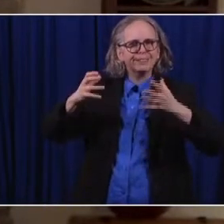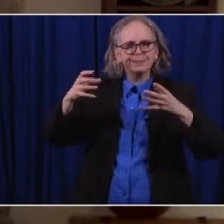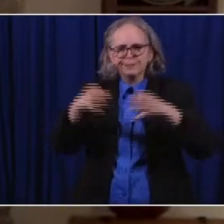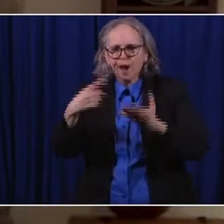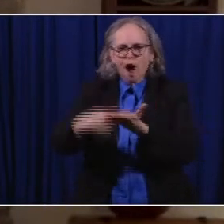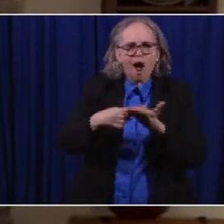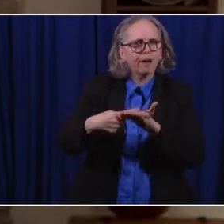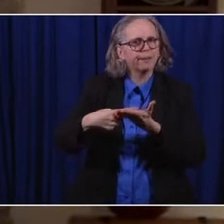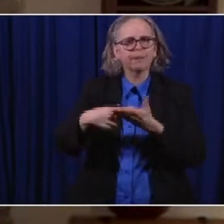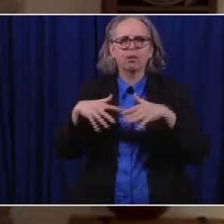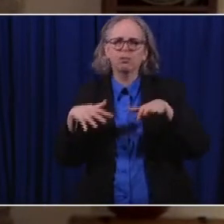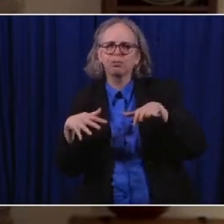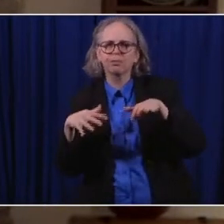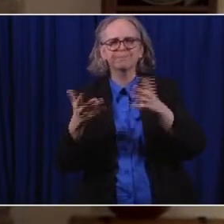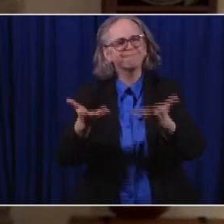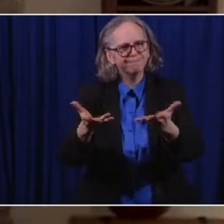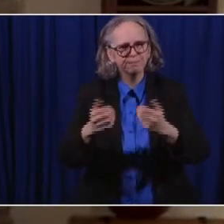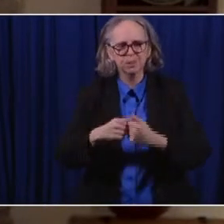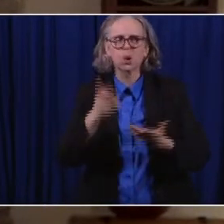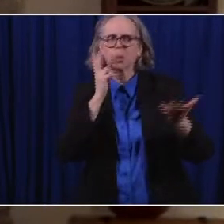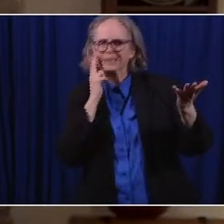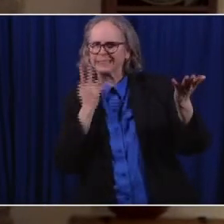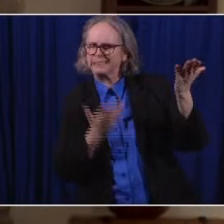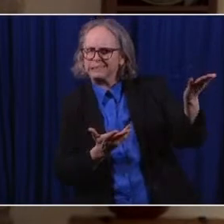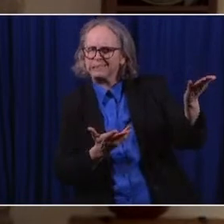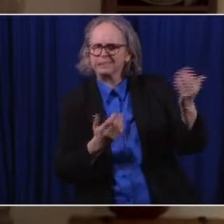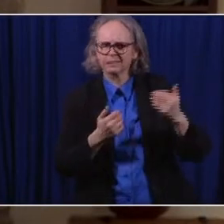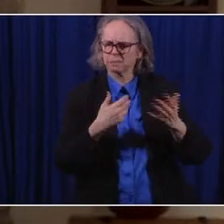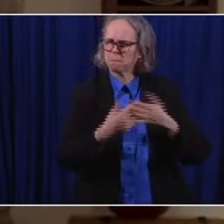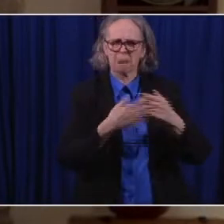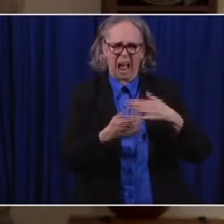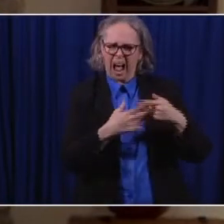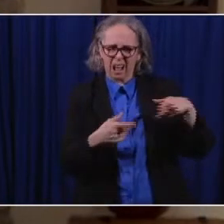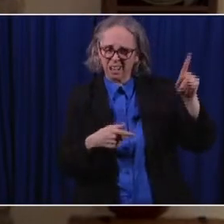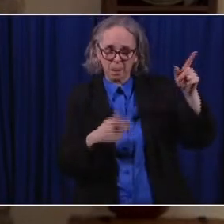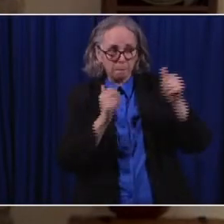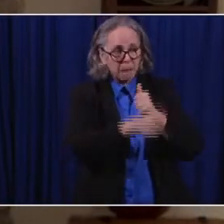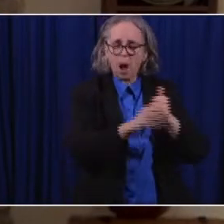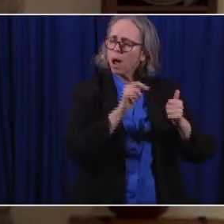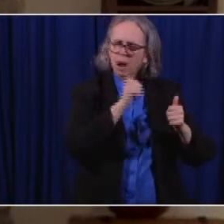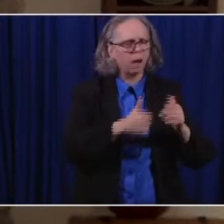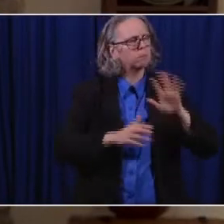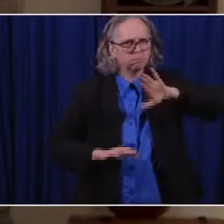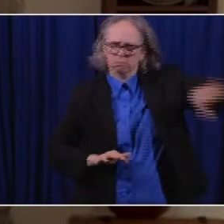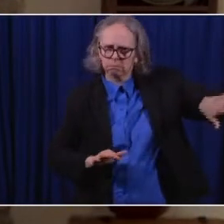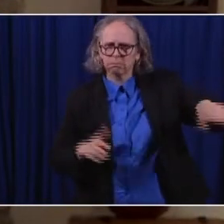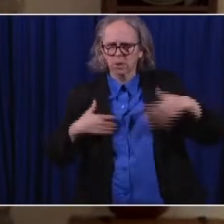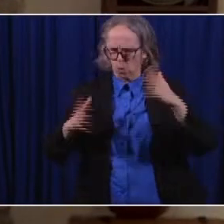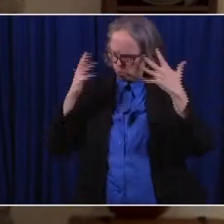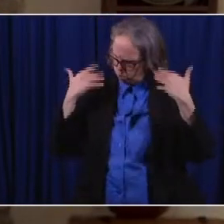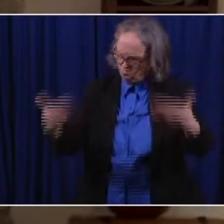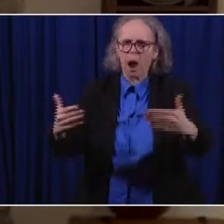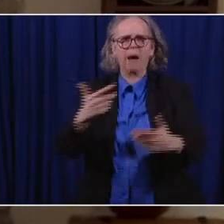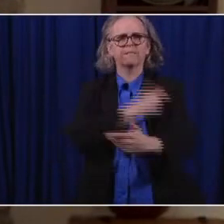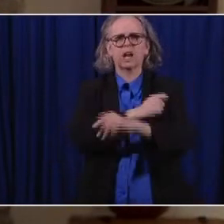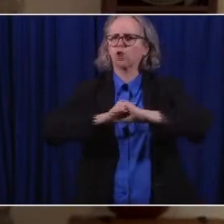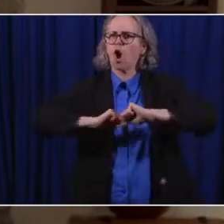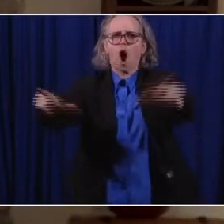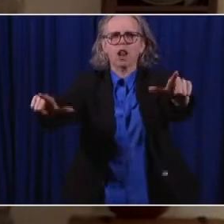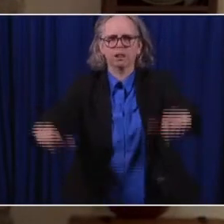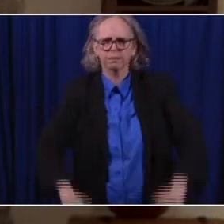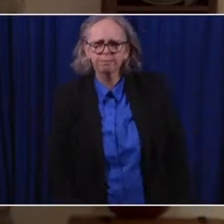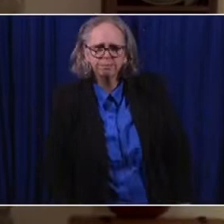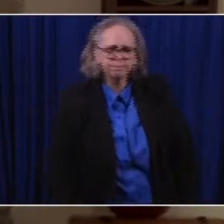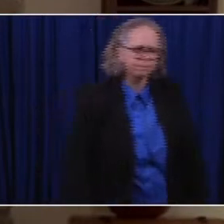get people vaccinated in Ohio. Next question is from Andy Chow at Ohio Public Radio and